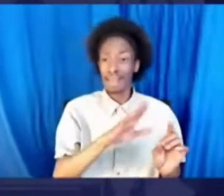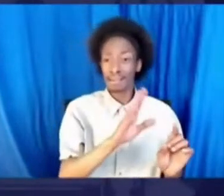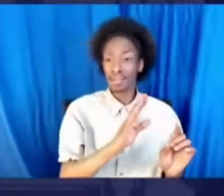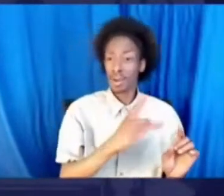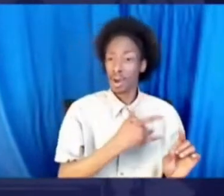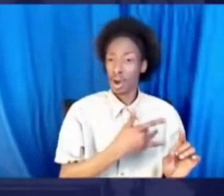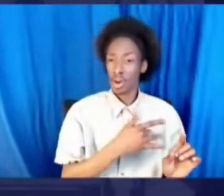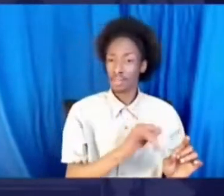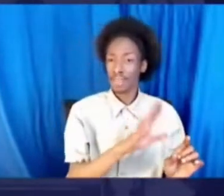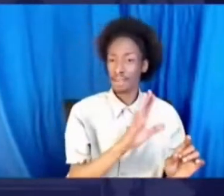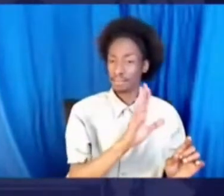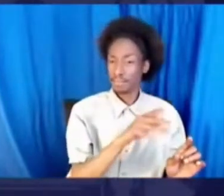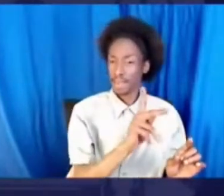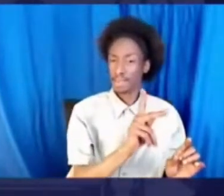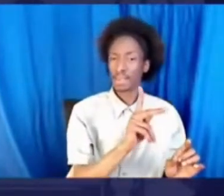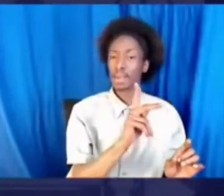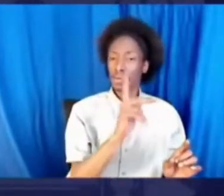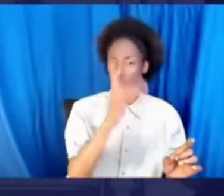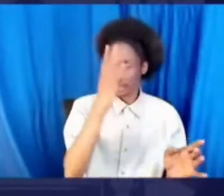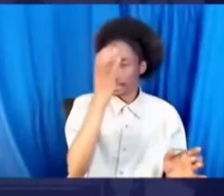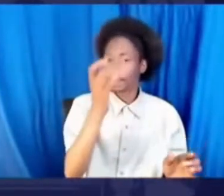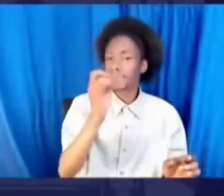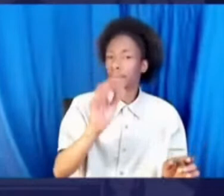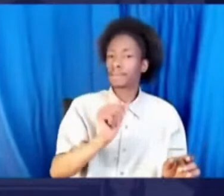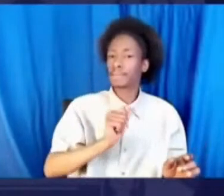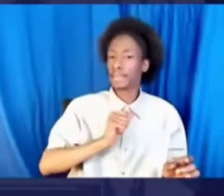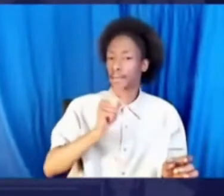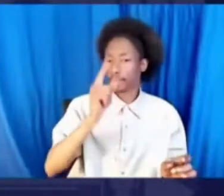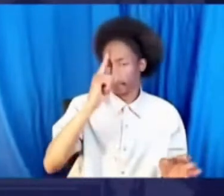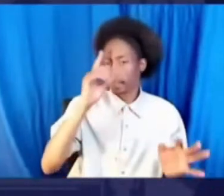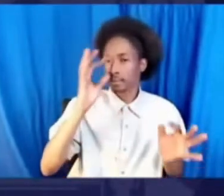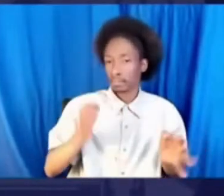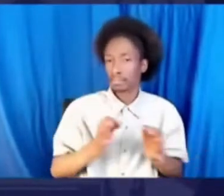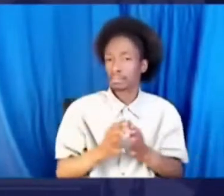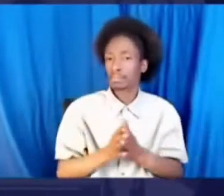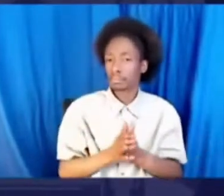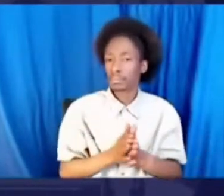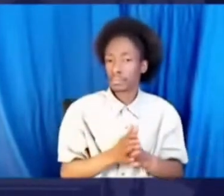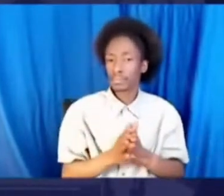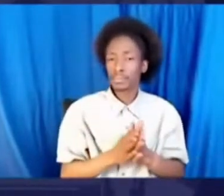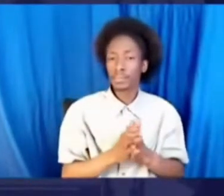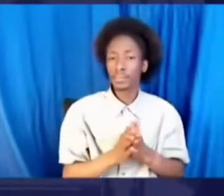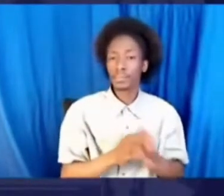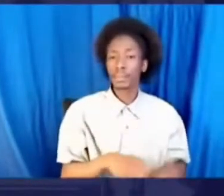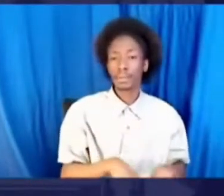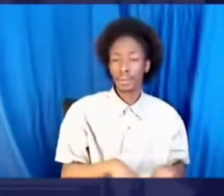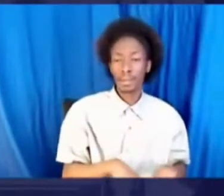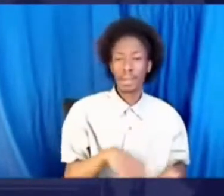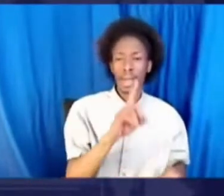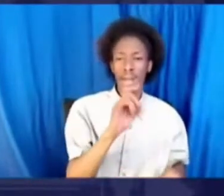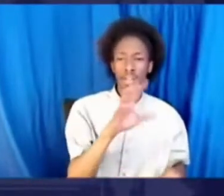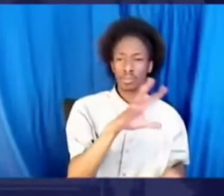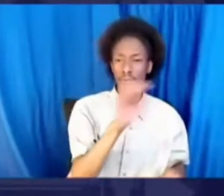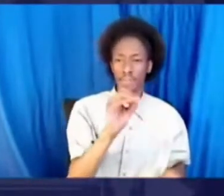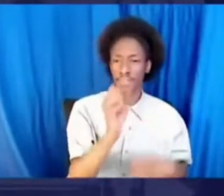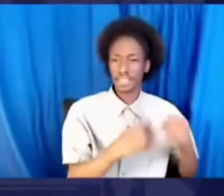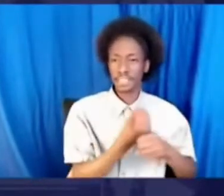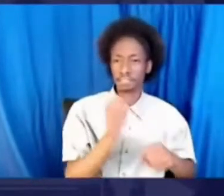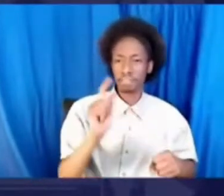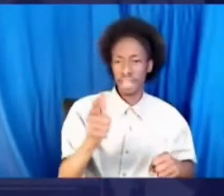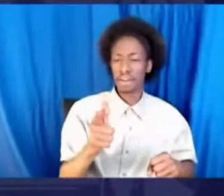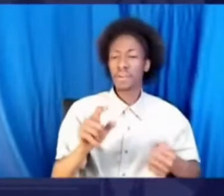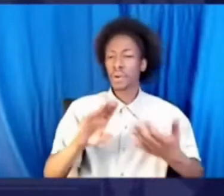of self-determination. Over a century and a half later, in communities across our